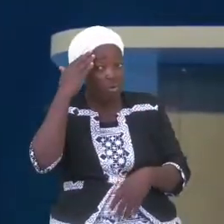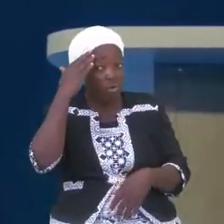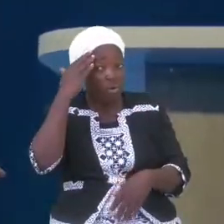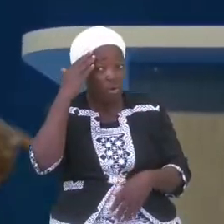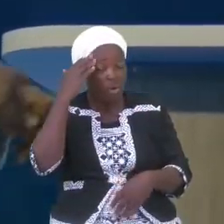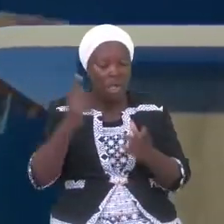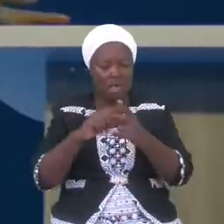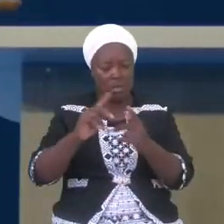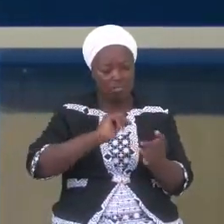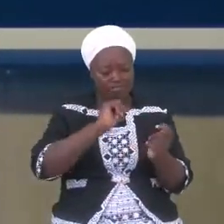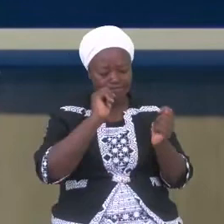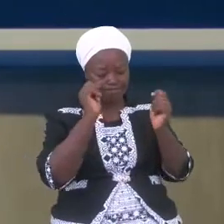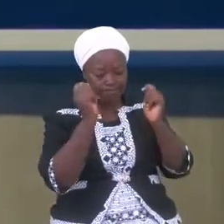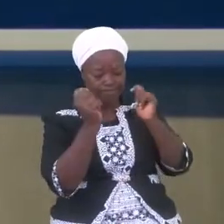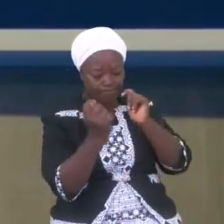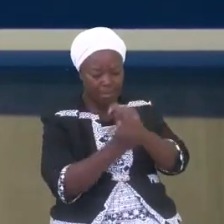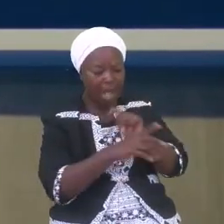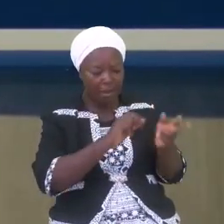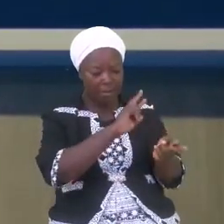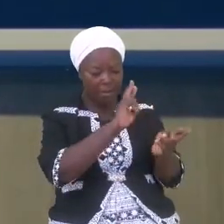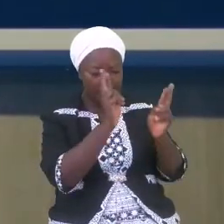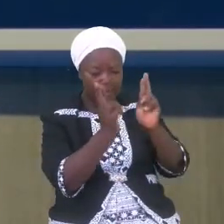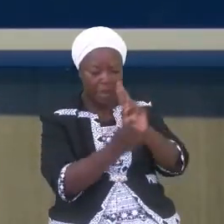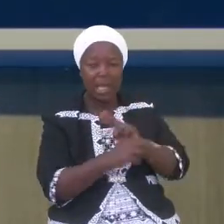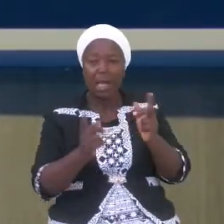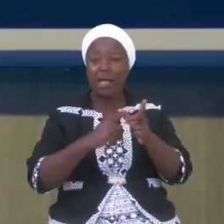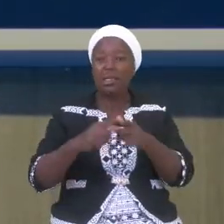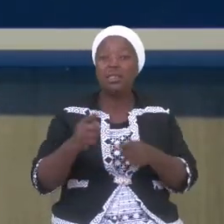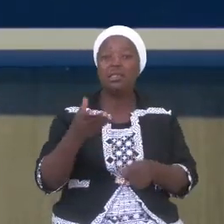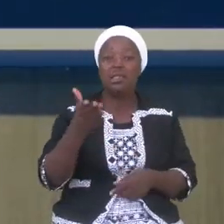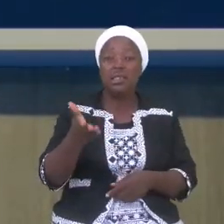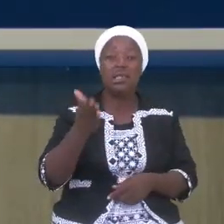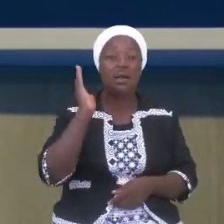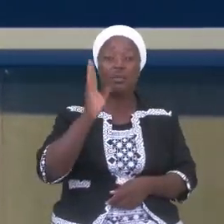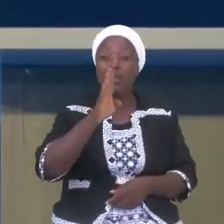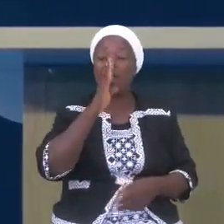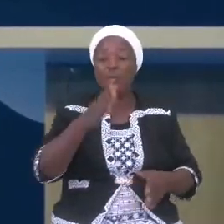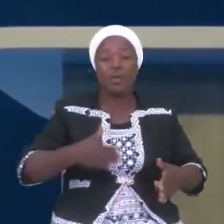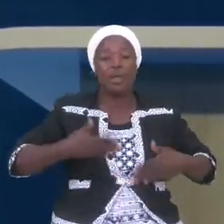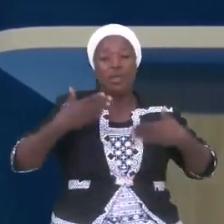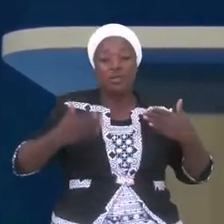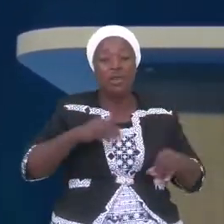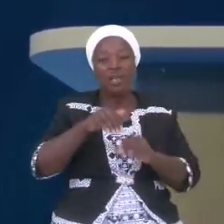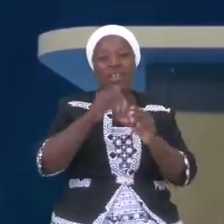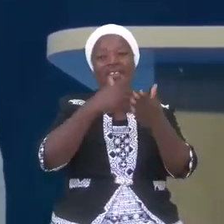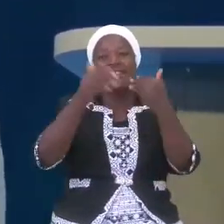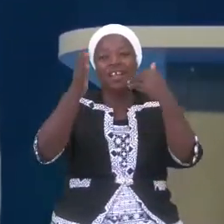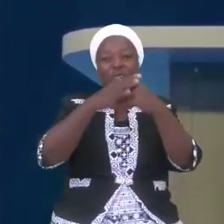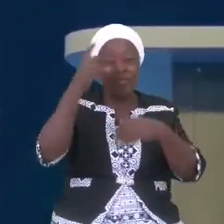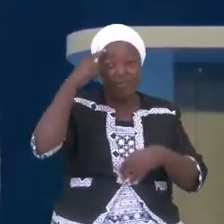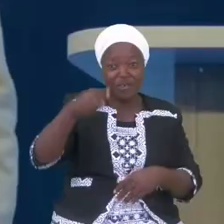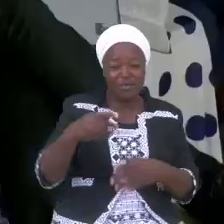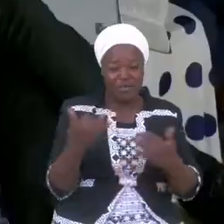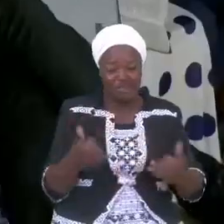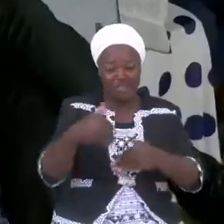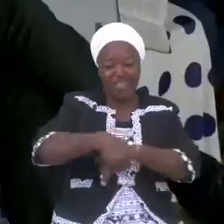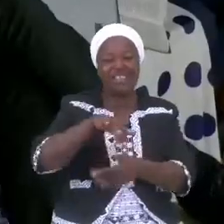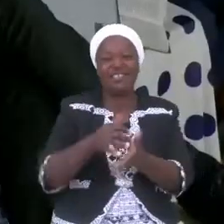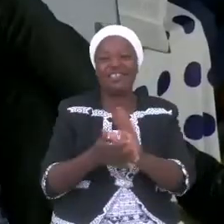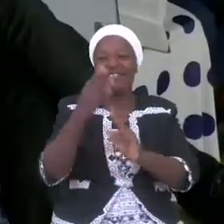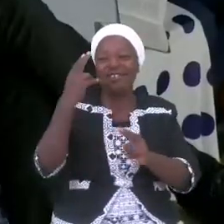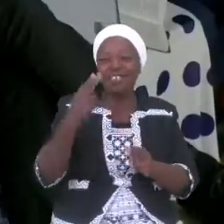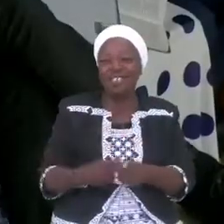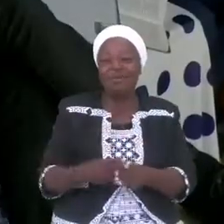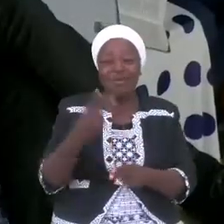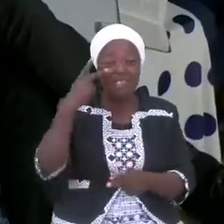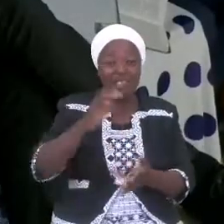he turns, he repents, there'll be joy in heaven for you tonight in Jesus' name.